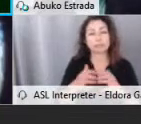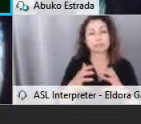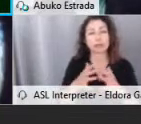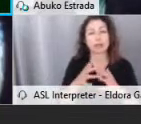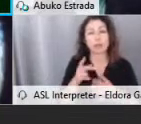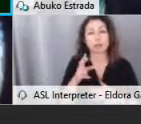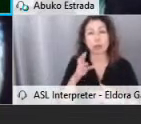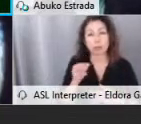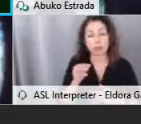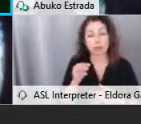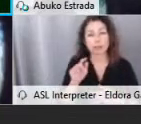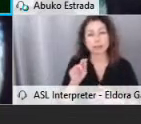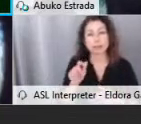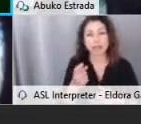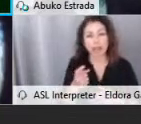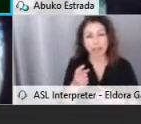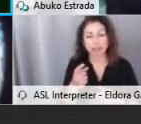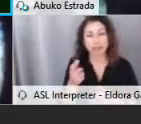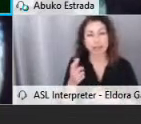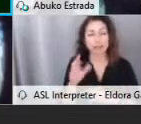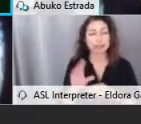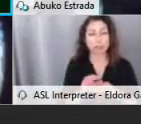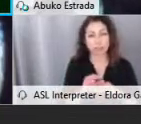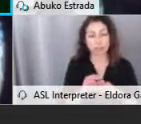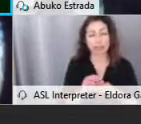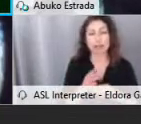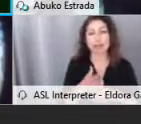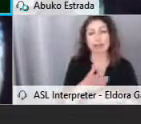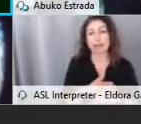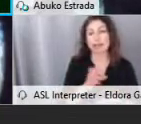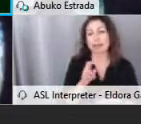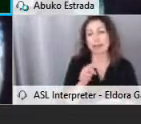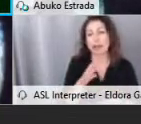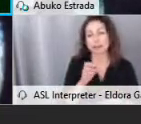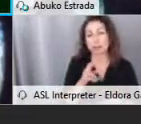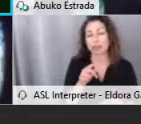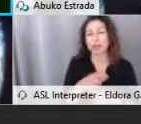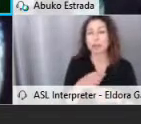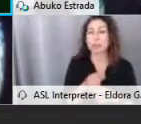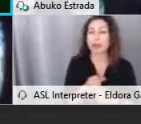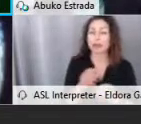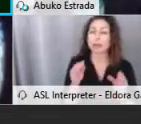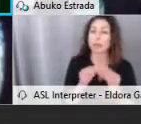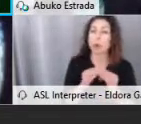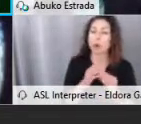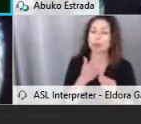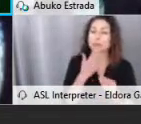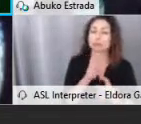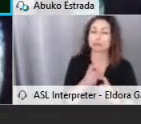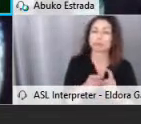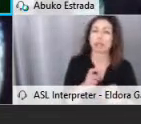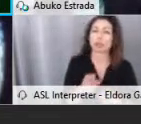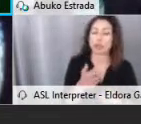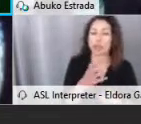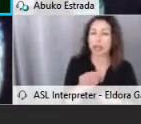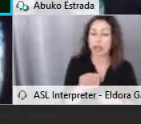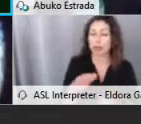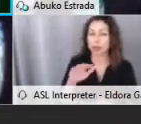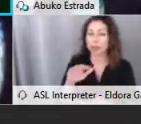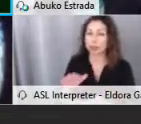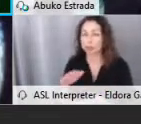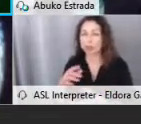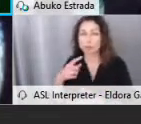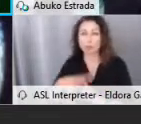tax subsidy enhancements. They've made the premium subsidies more generous and reduced monthly